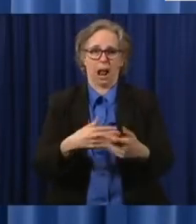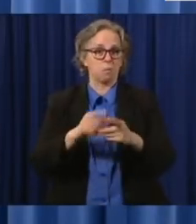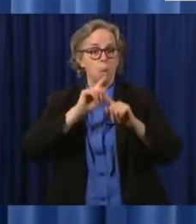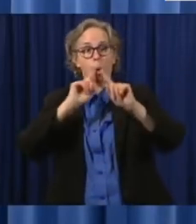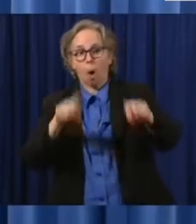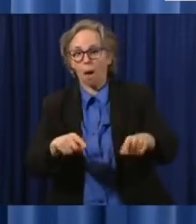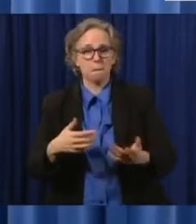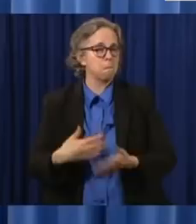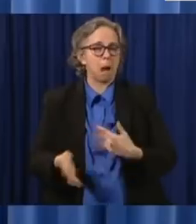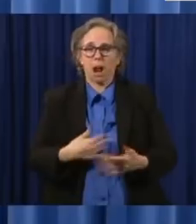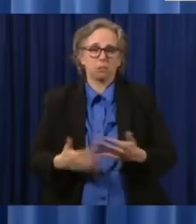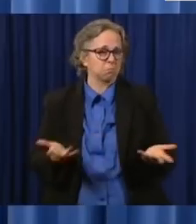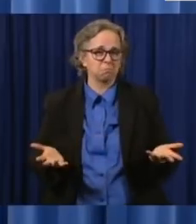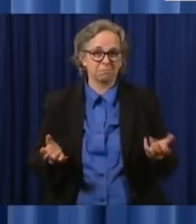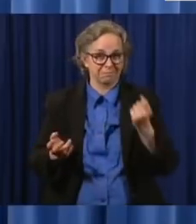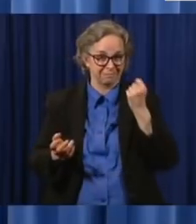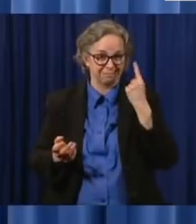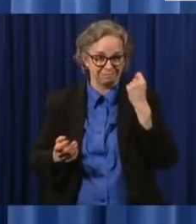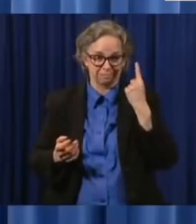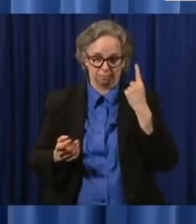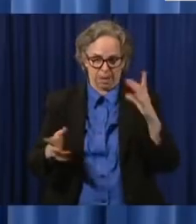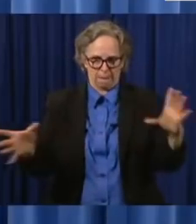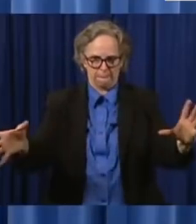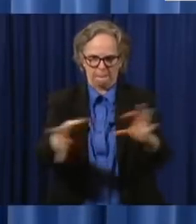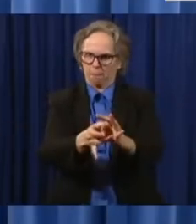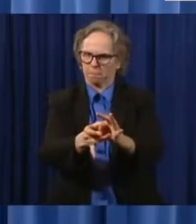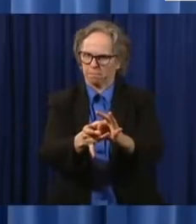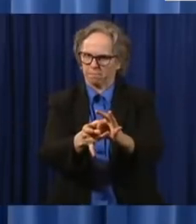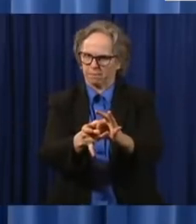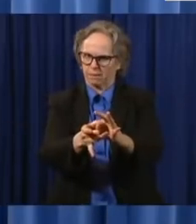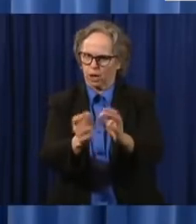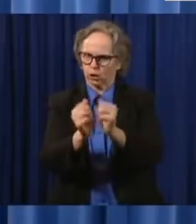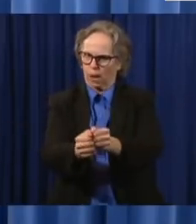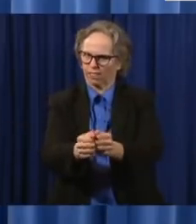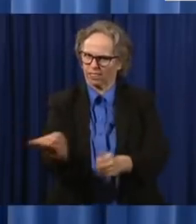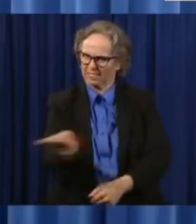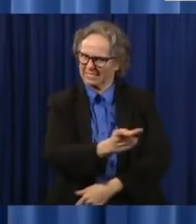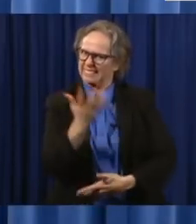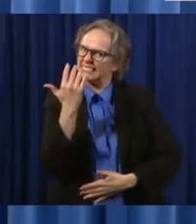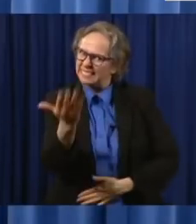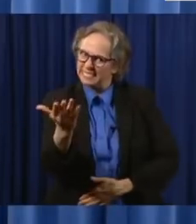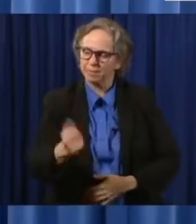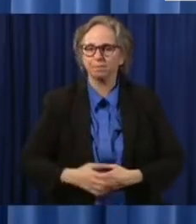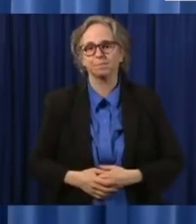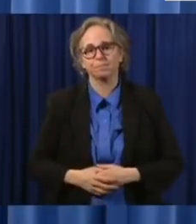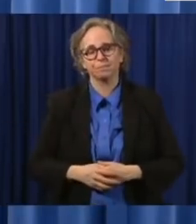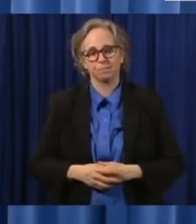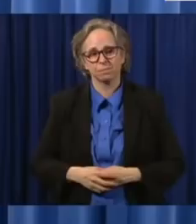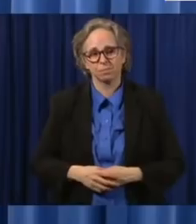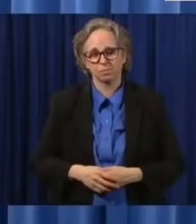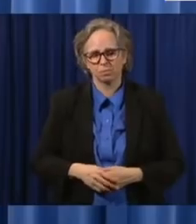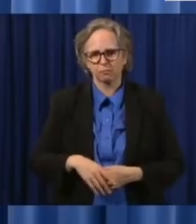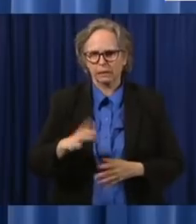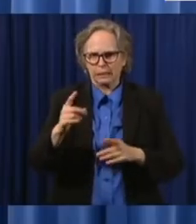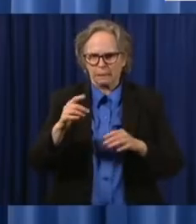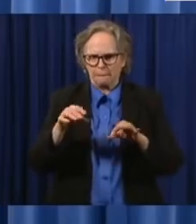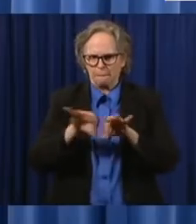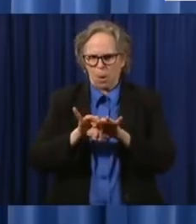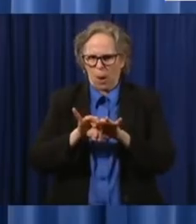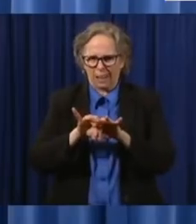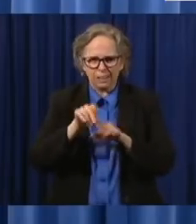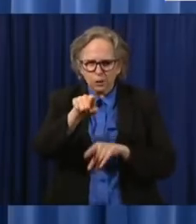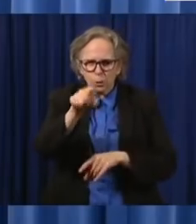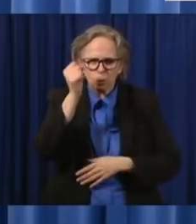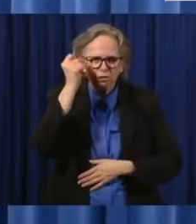issue, it's not going to help. So these are just tied like that together, and I think everyone needs to kind of get that as we